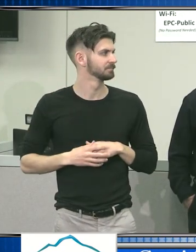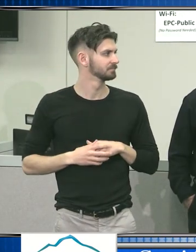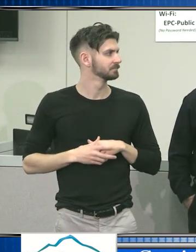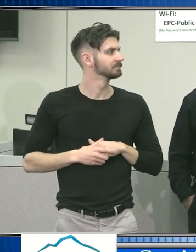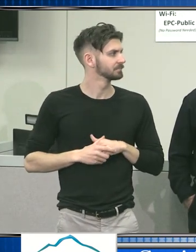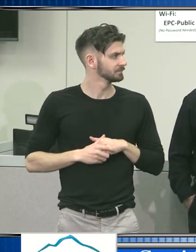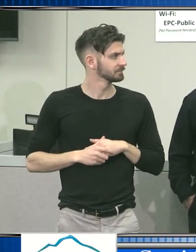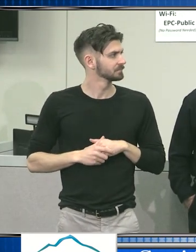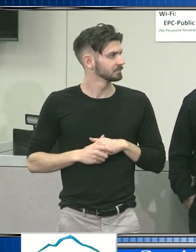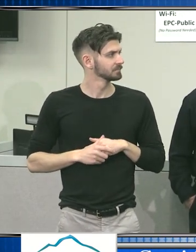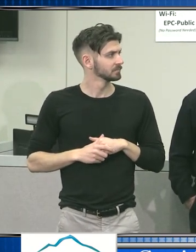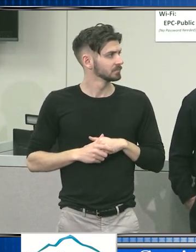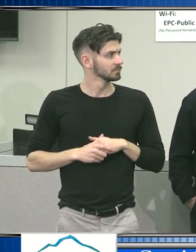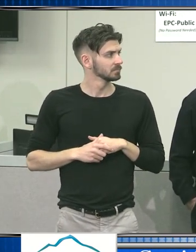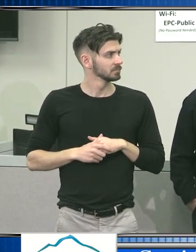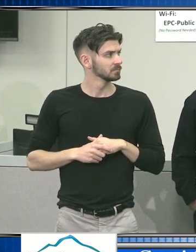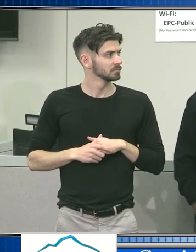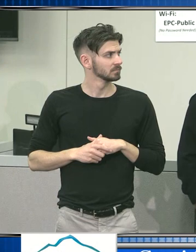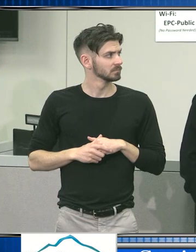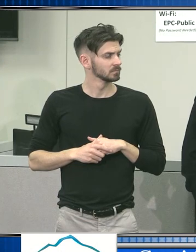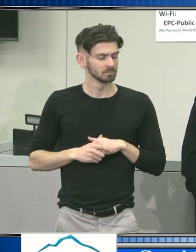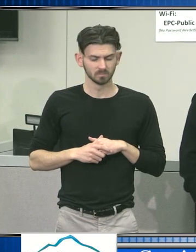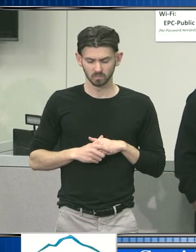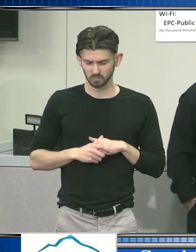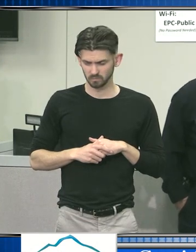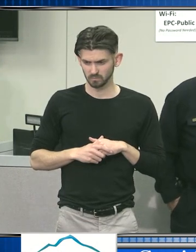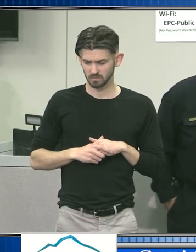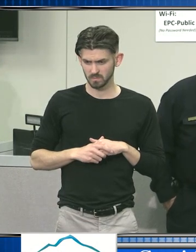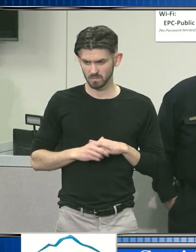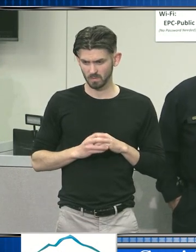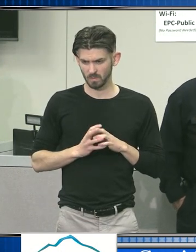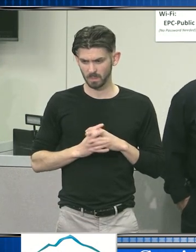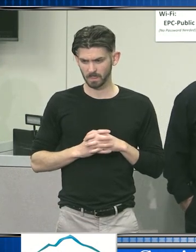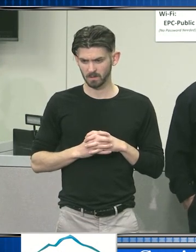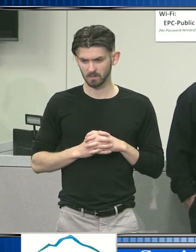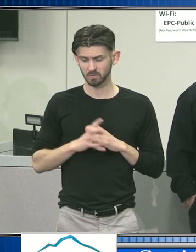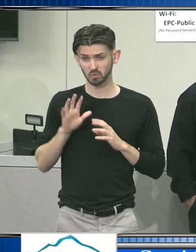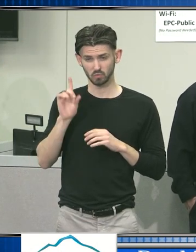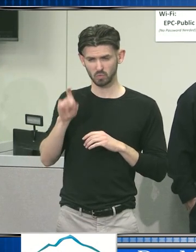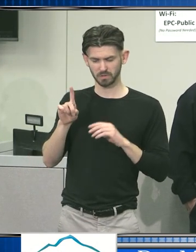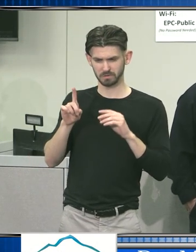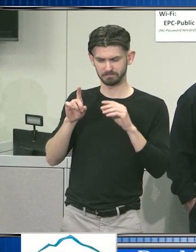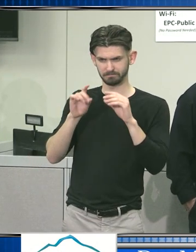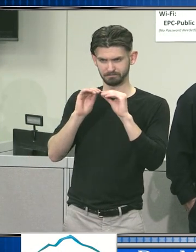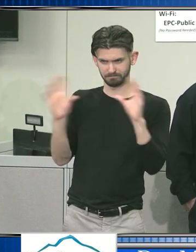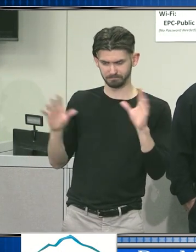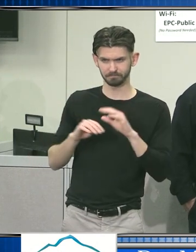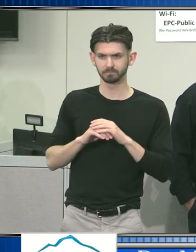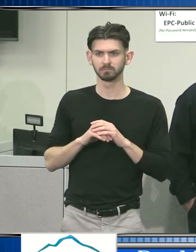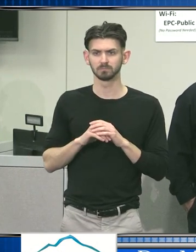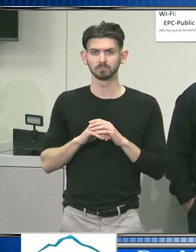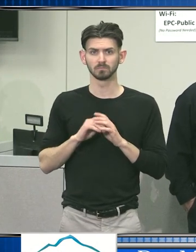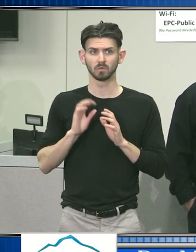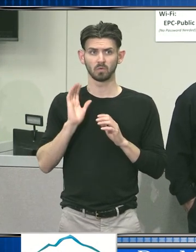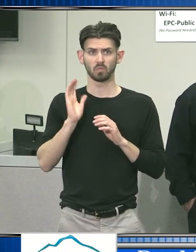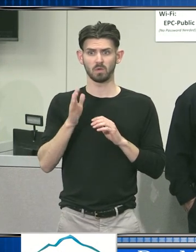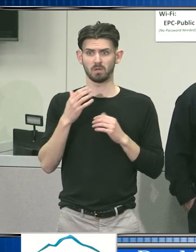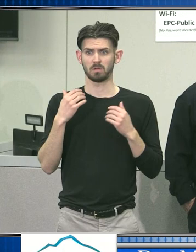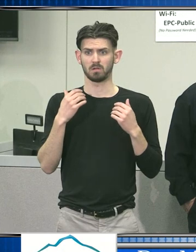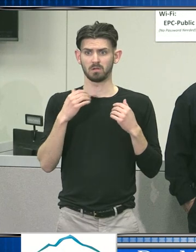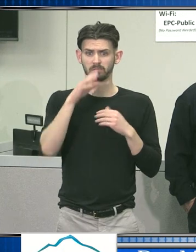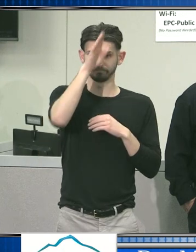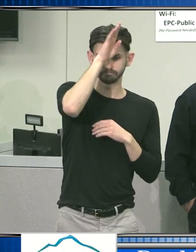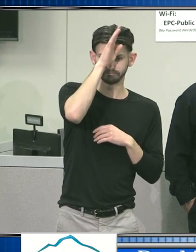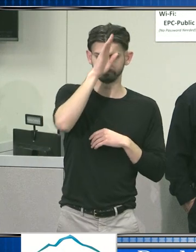I believe I understood the question to be, are our healthcare systems developing alternate treatment